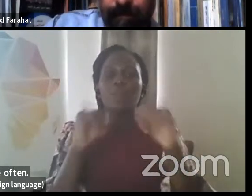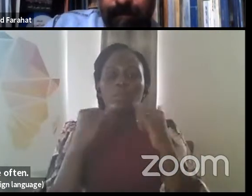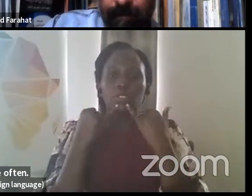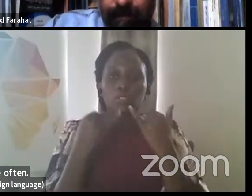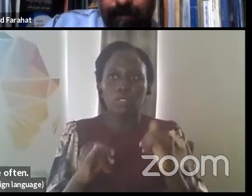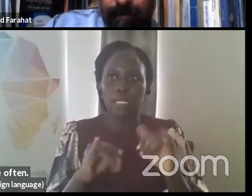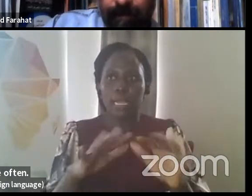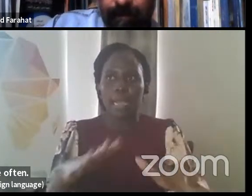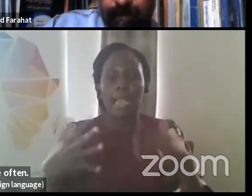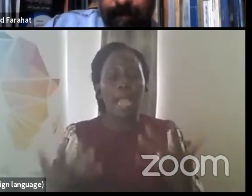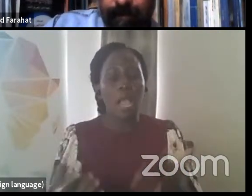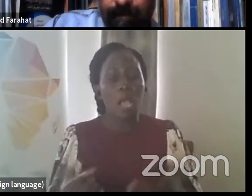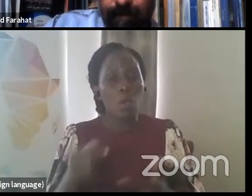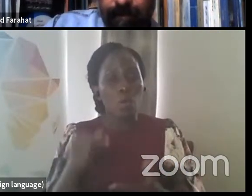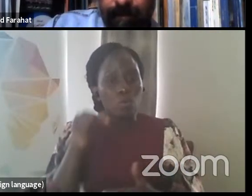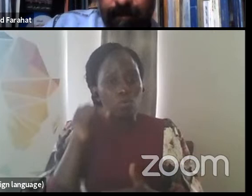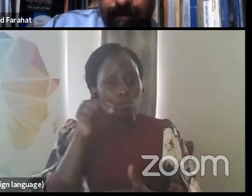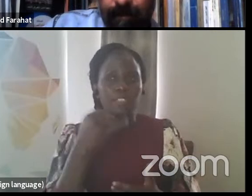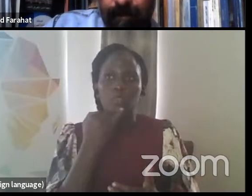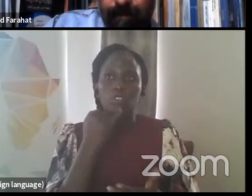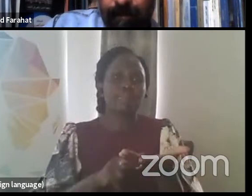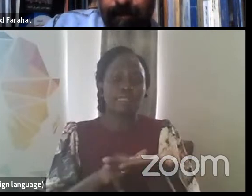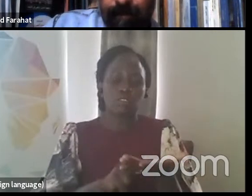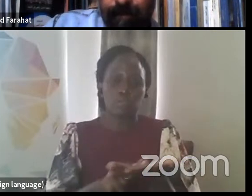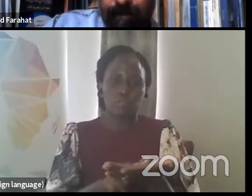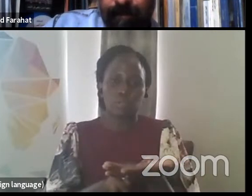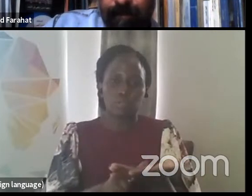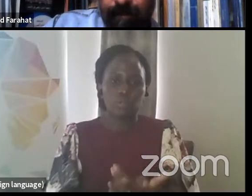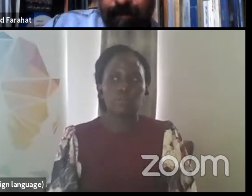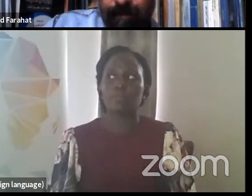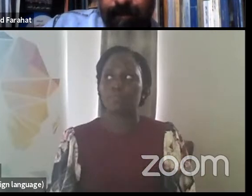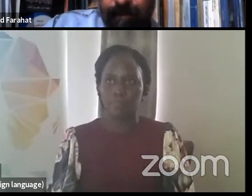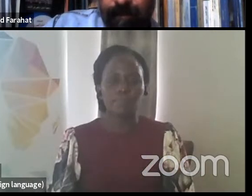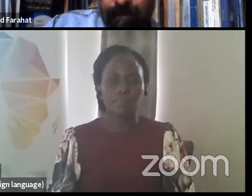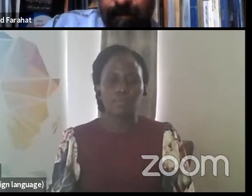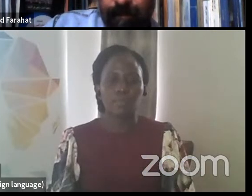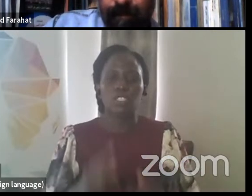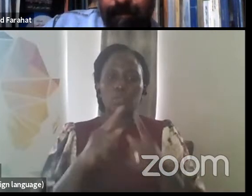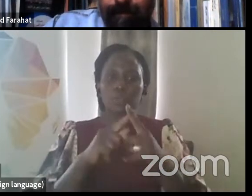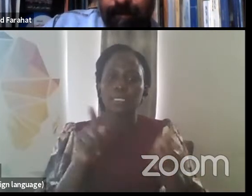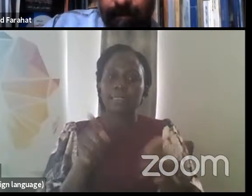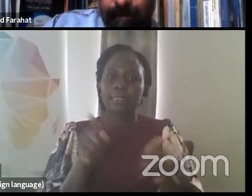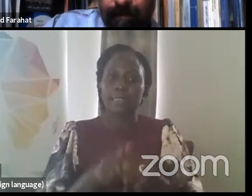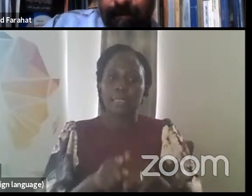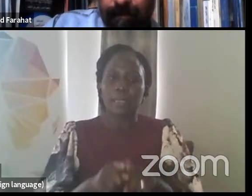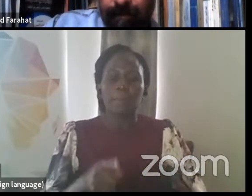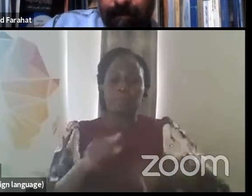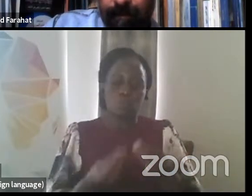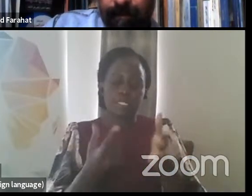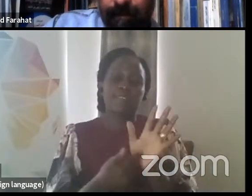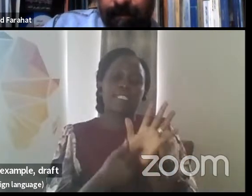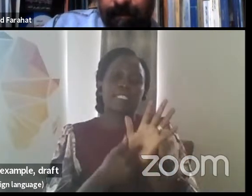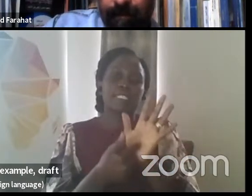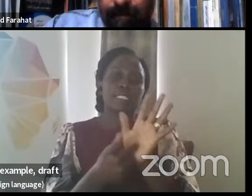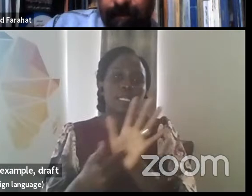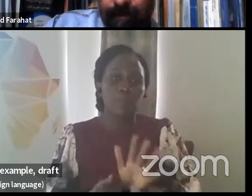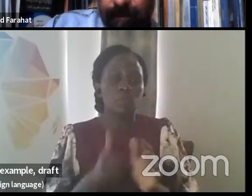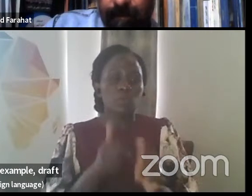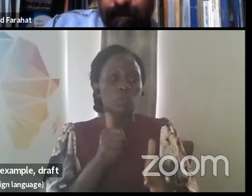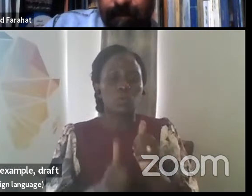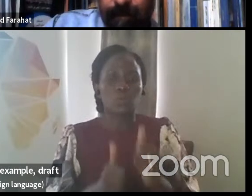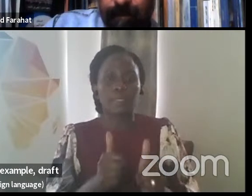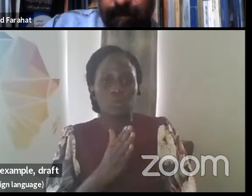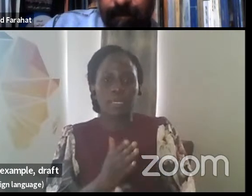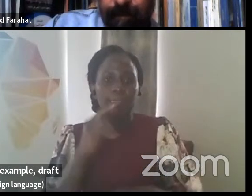that is being used. So to go back to Tunisia, for example, a draft bill at that time